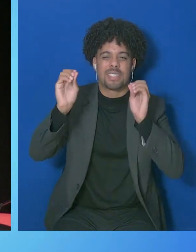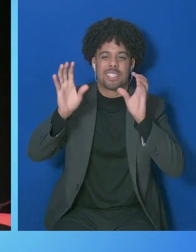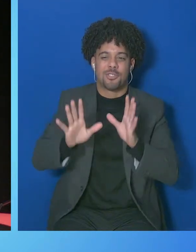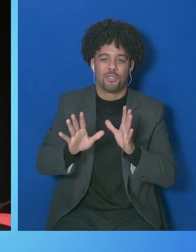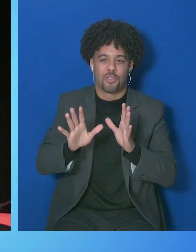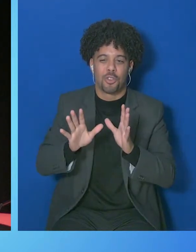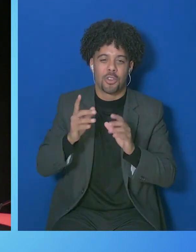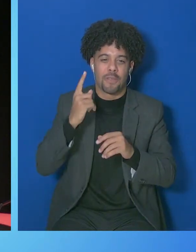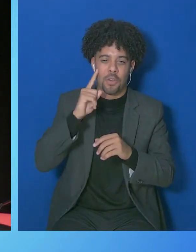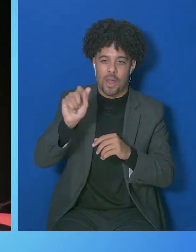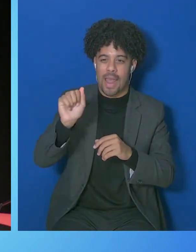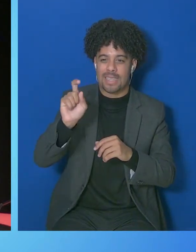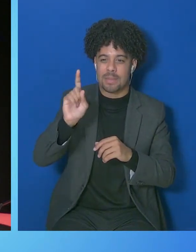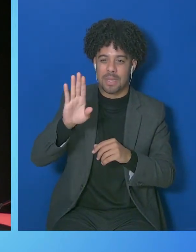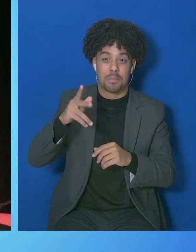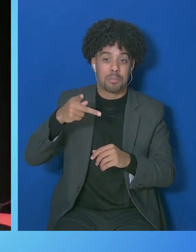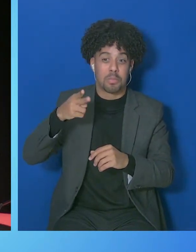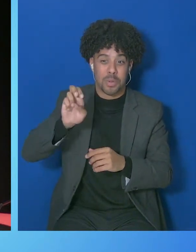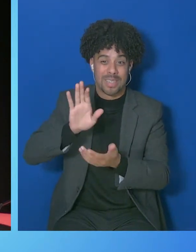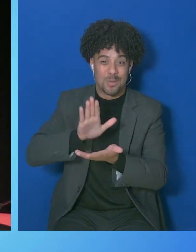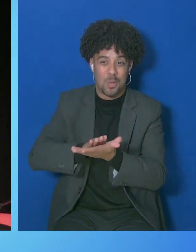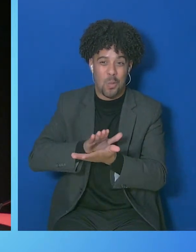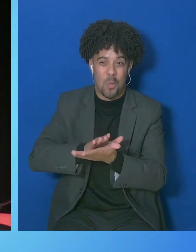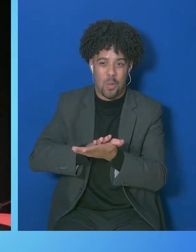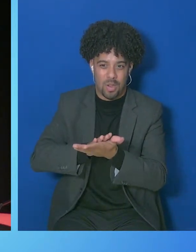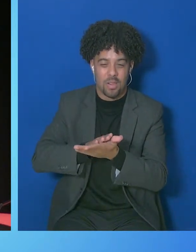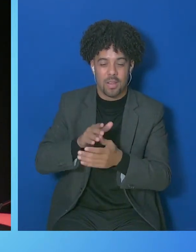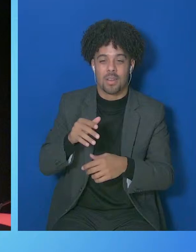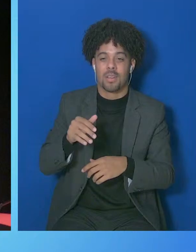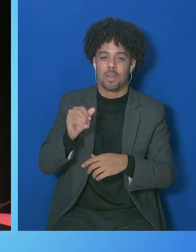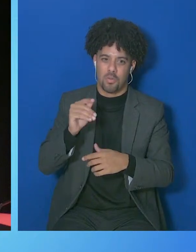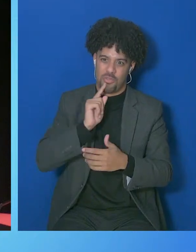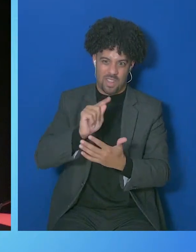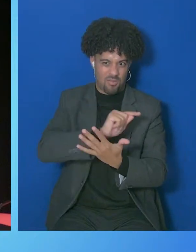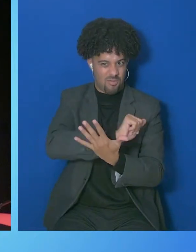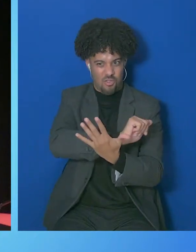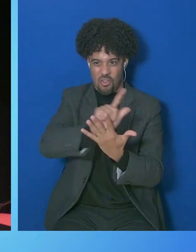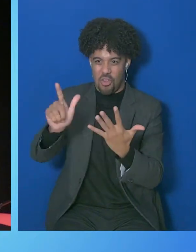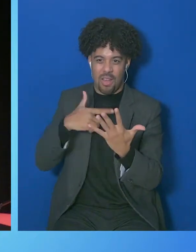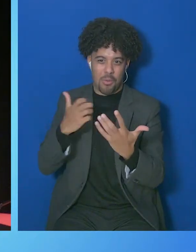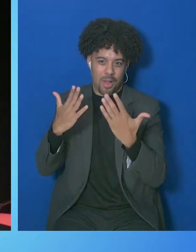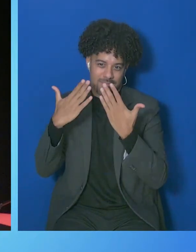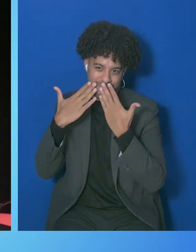And I do want to thank all of them for their continued hard work.